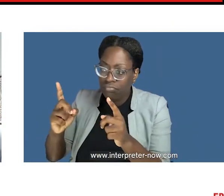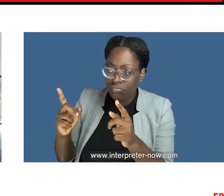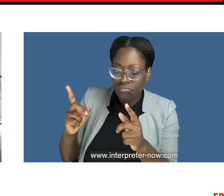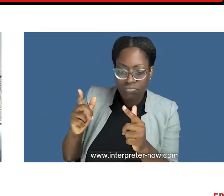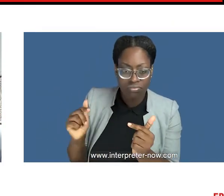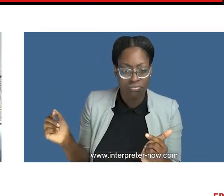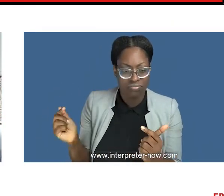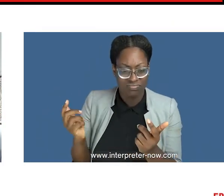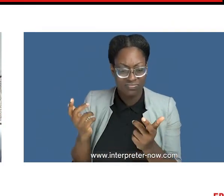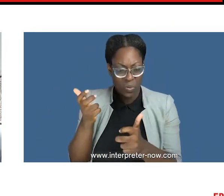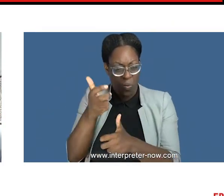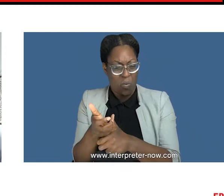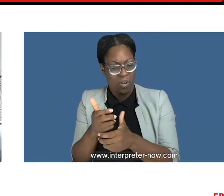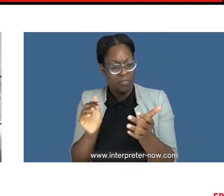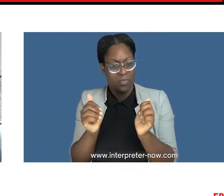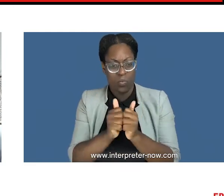pretty